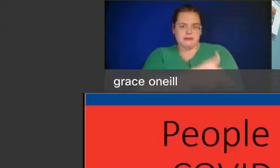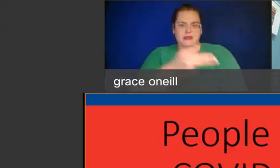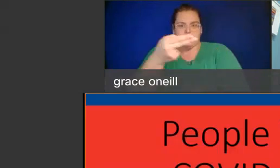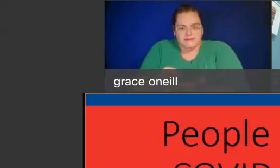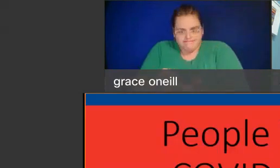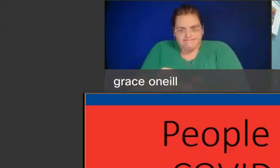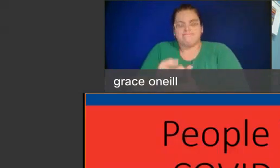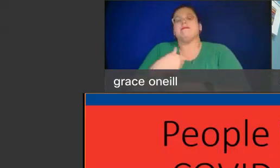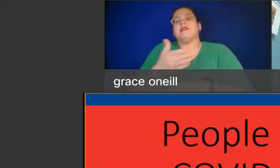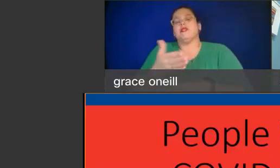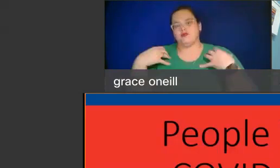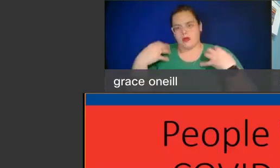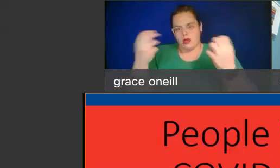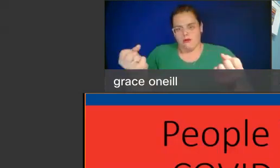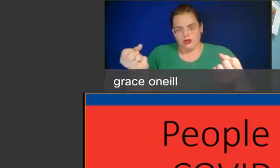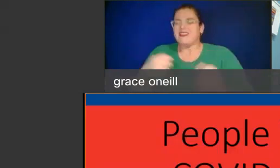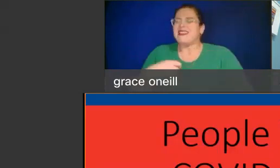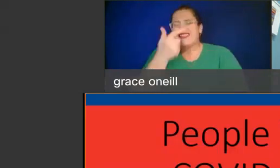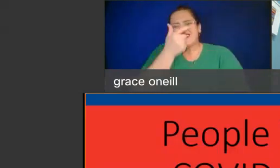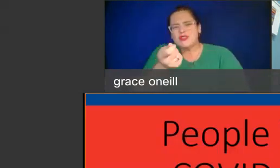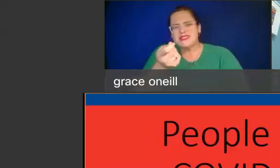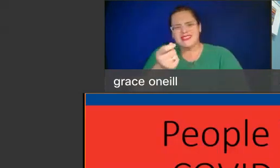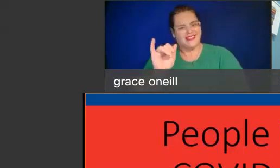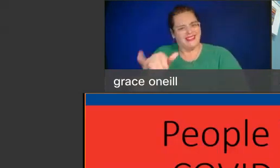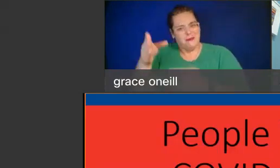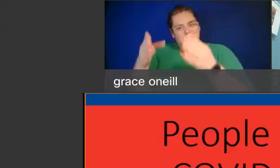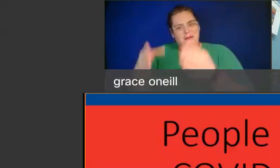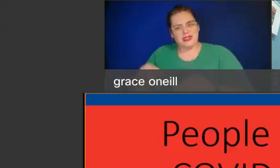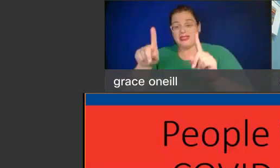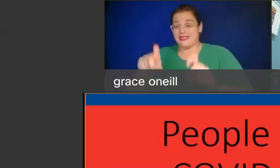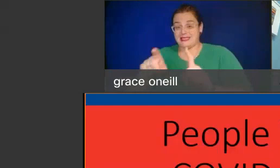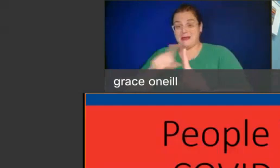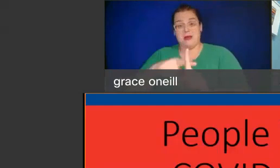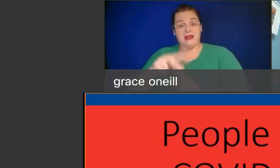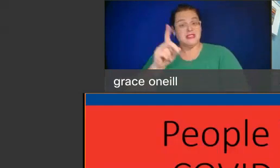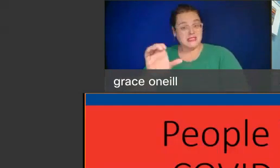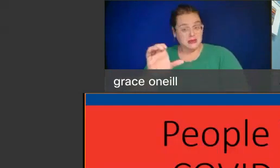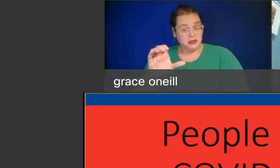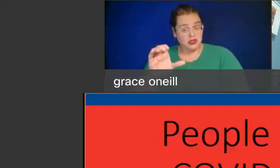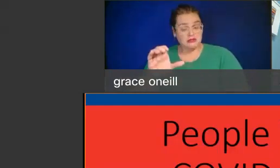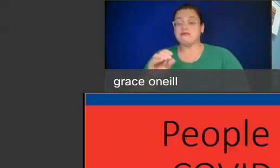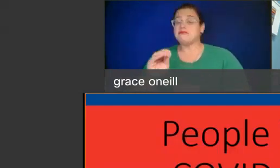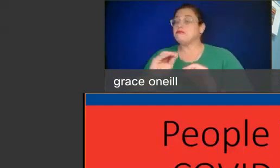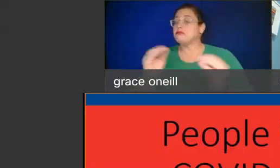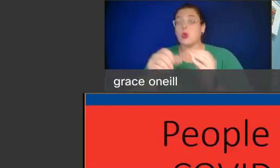Interestingly, it was a person who had actually tested positive in December, been asymptomatic,